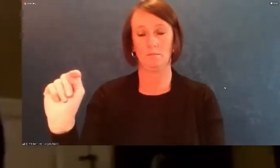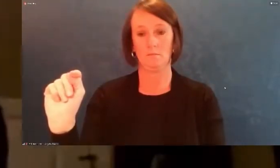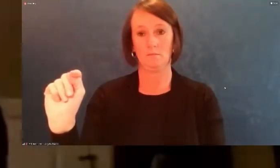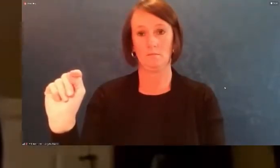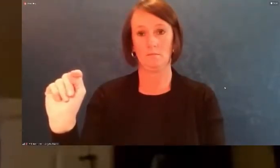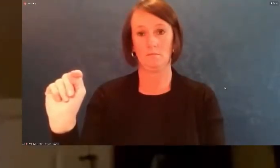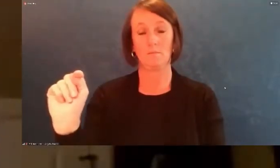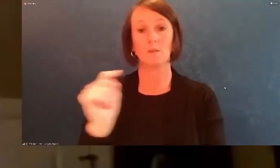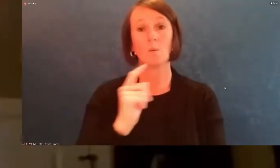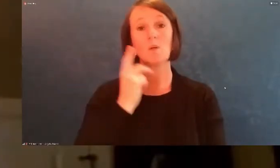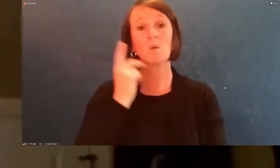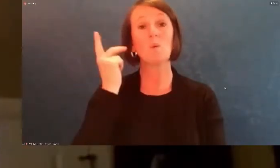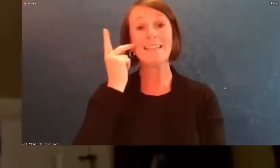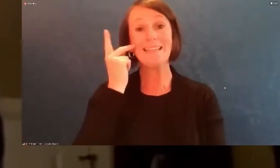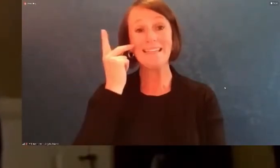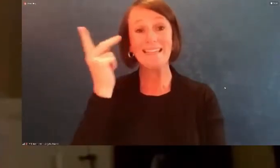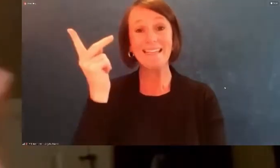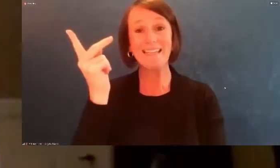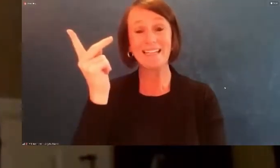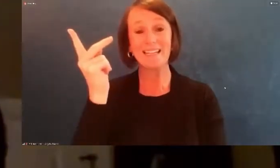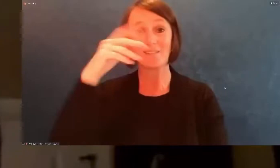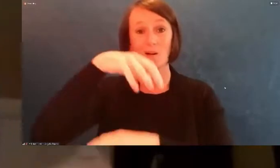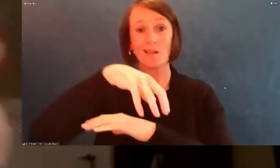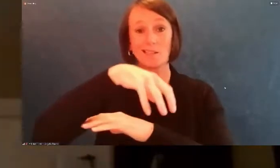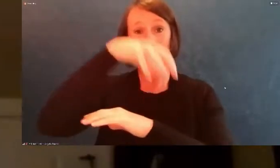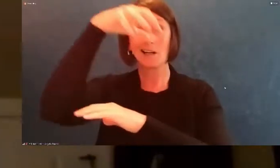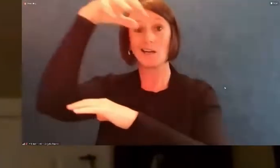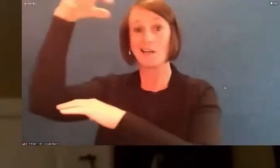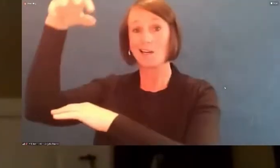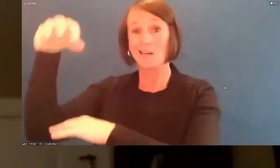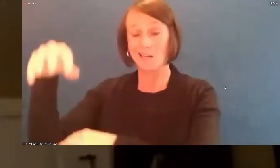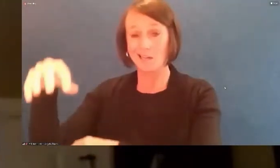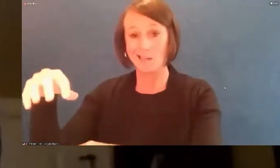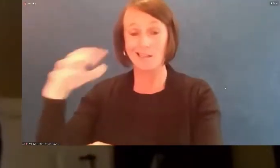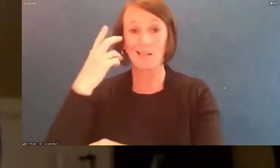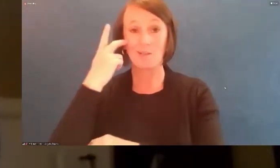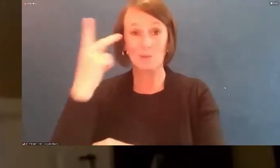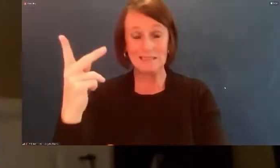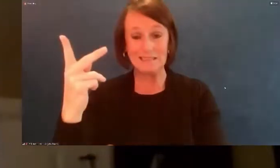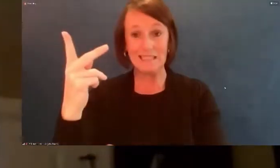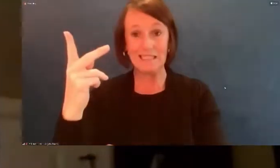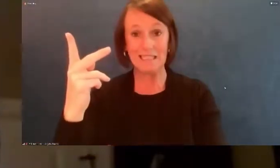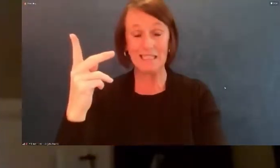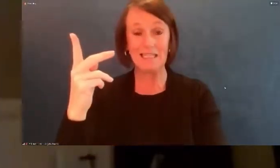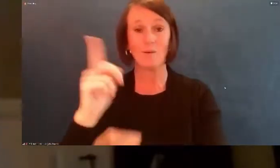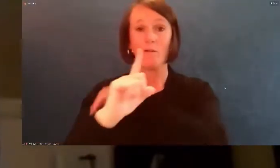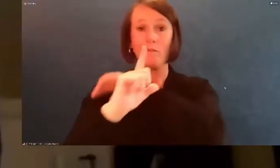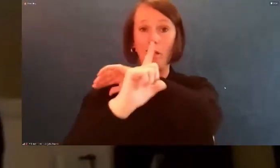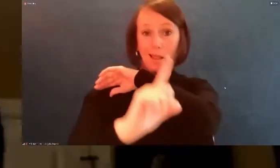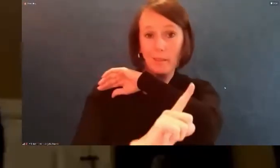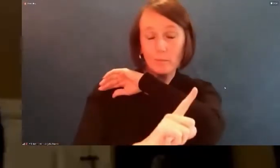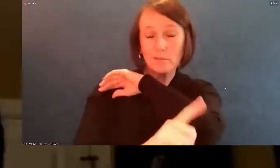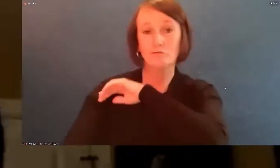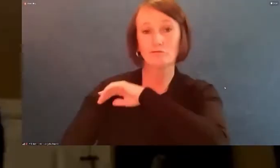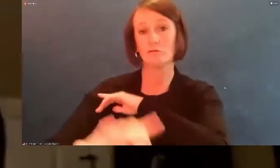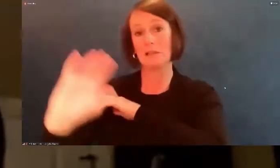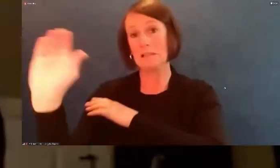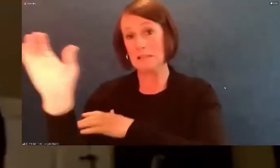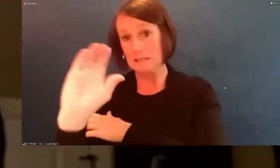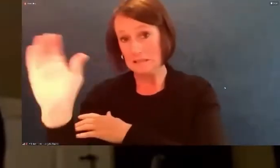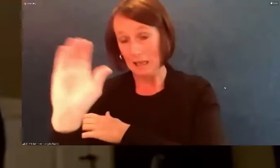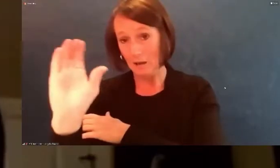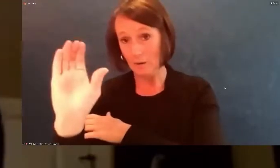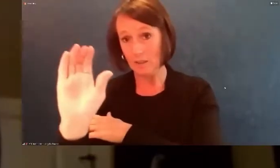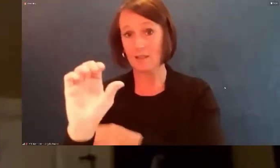across the sky that are going over Lethbridge and Calgary and Edmonton right now, those sandhill